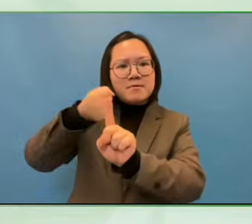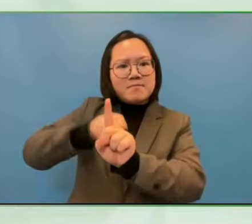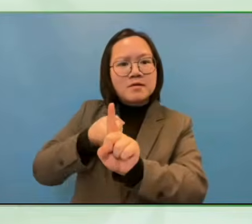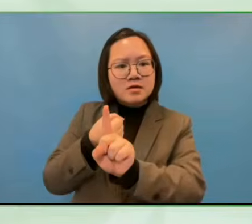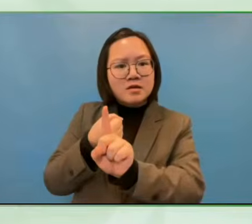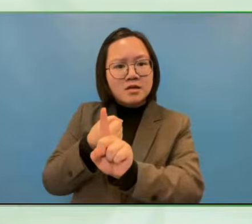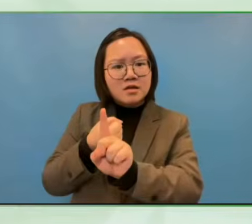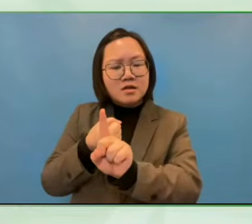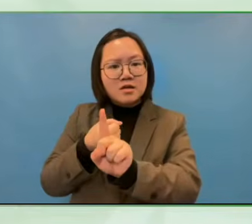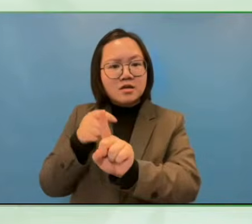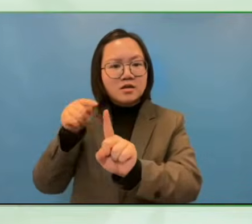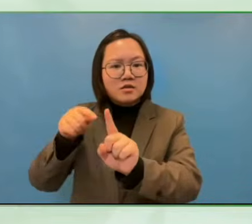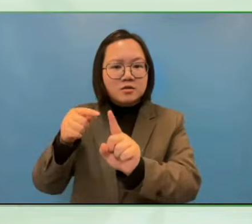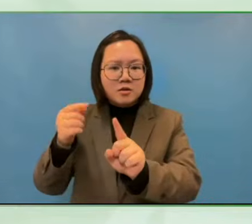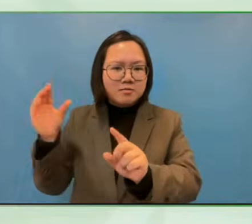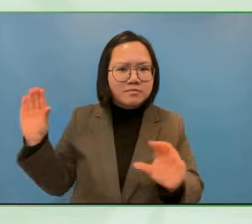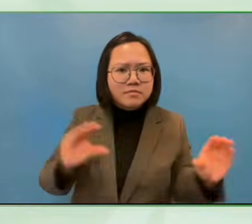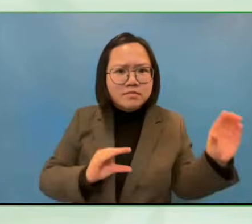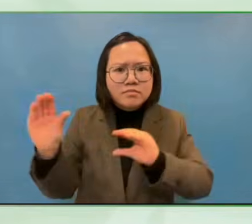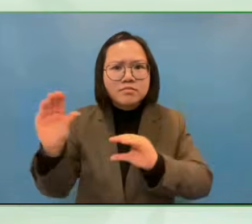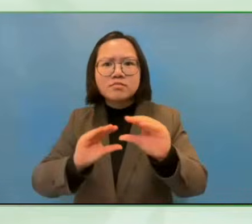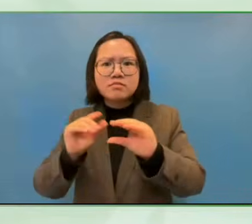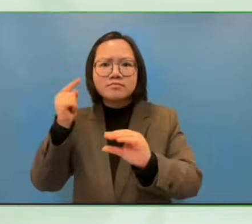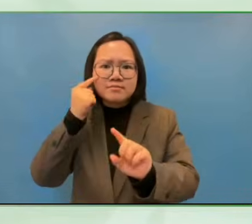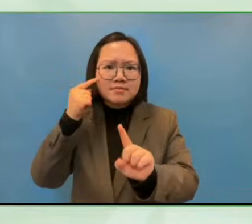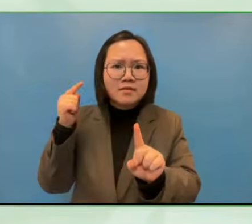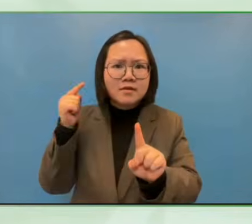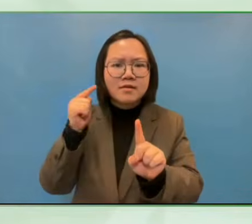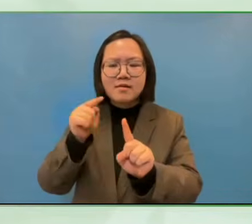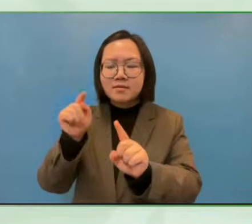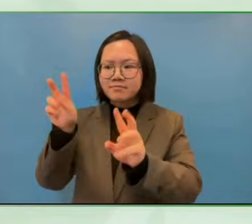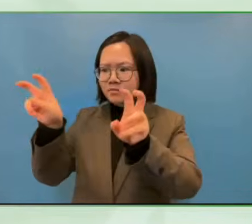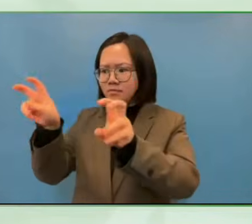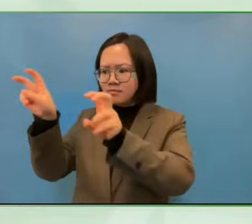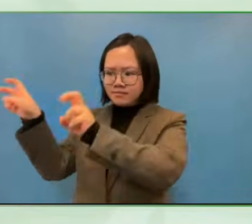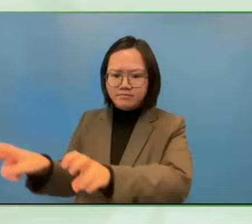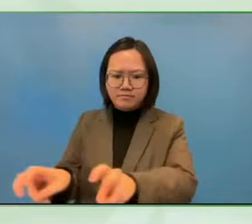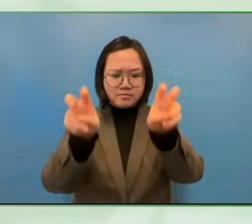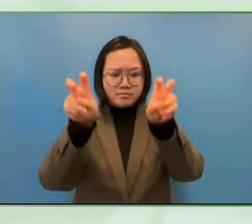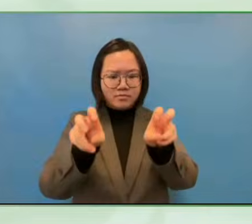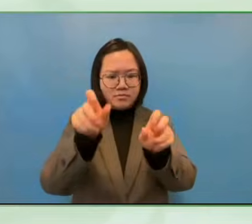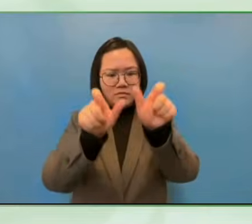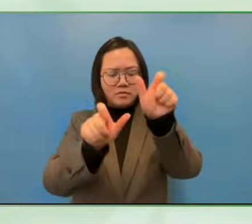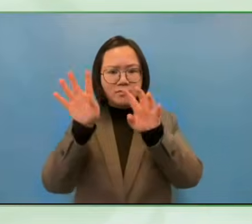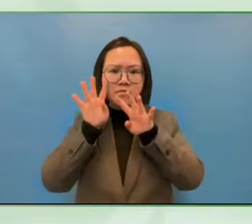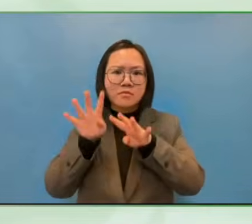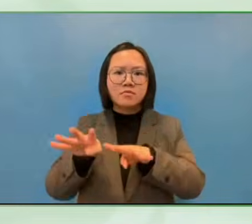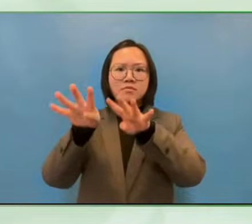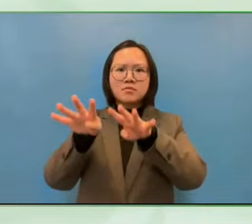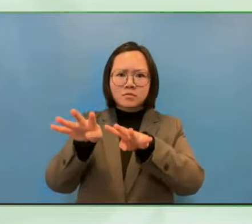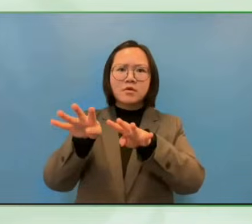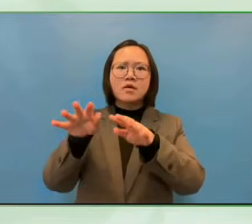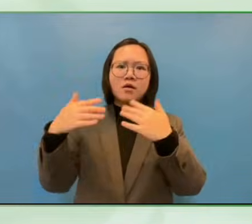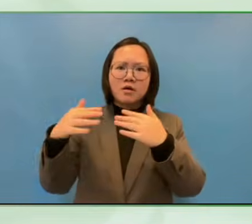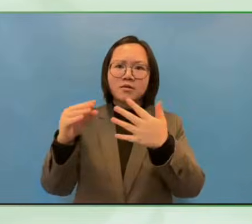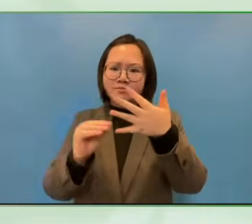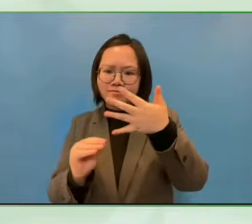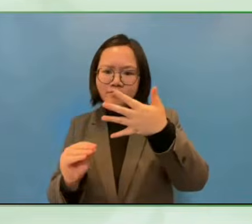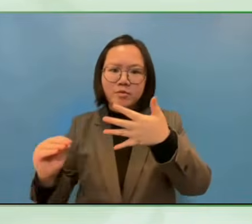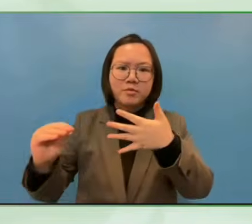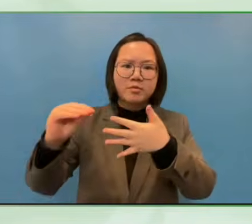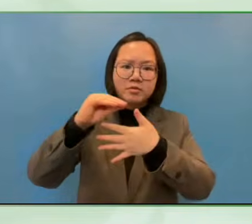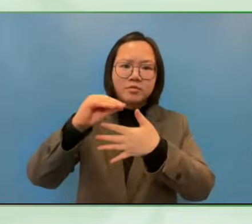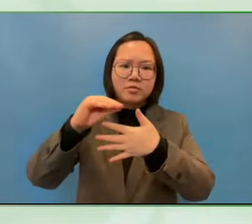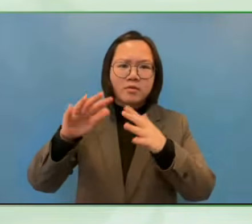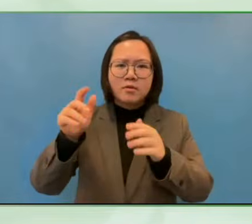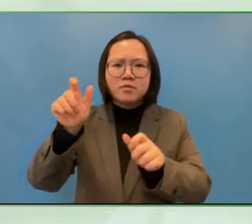investigation and for highlighting and spotlighting what people with disabilities do, how they react to climate change, and